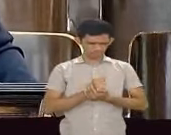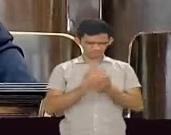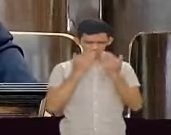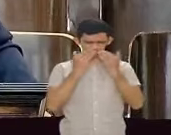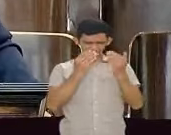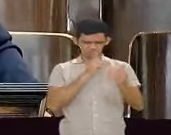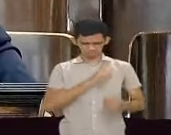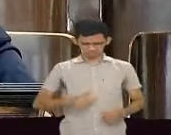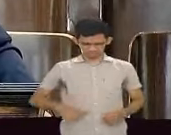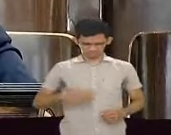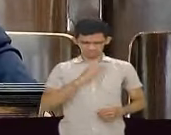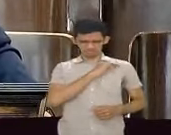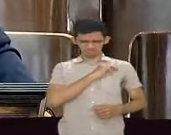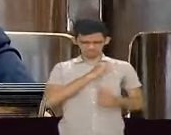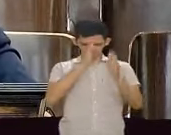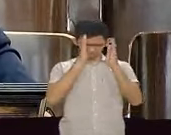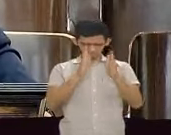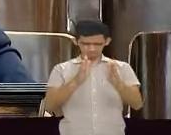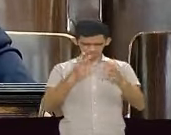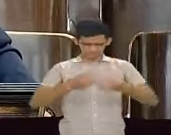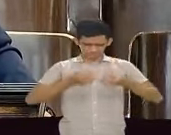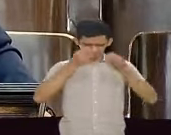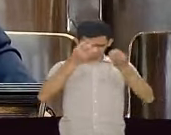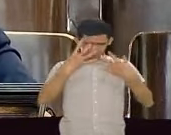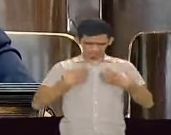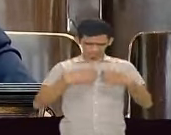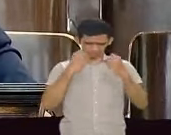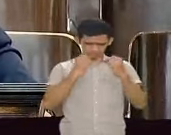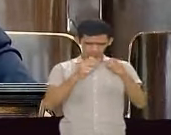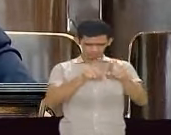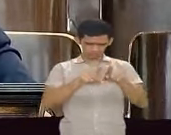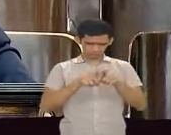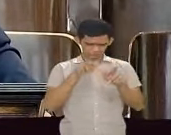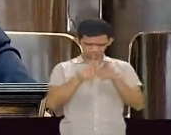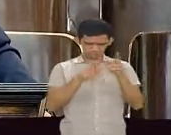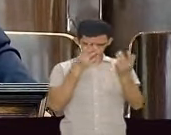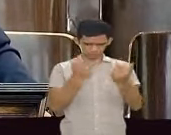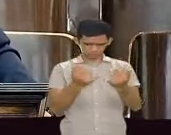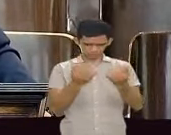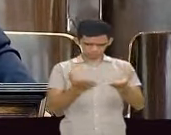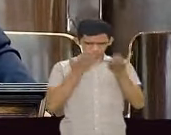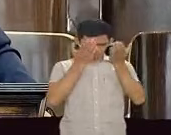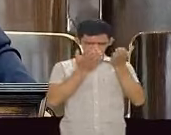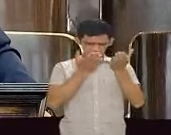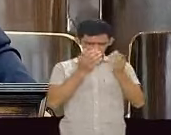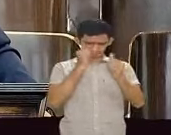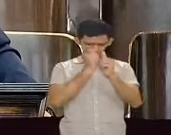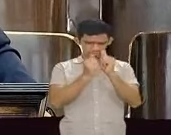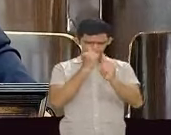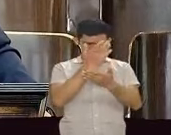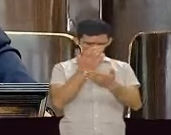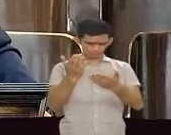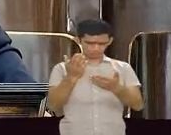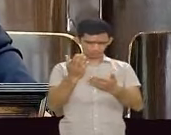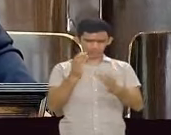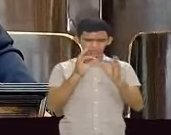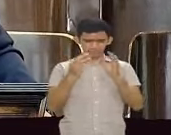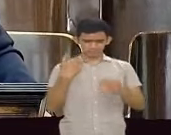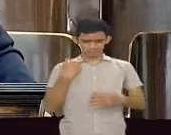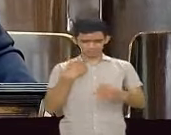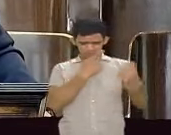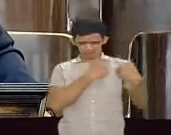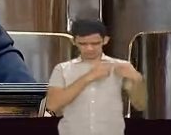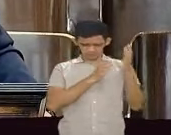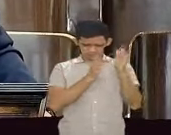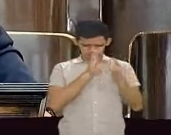handling. Thank you, Lord, for our missionaries. Also empower them, even for us tonight. And we commit everything to you. If there's anyone that is not saved